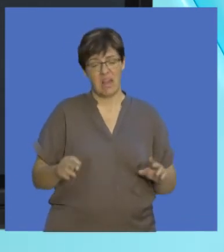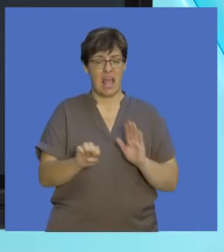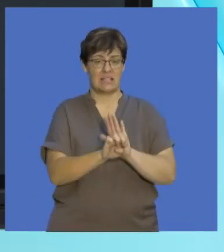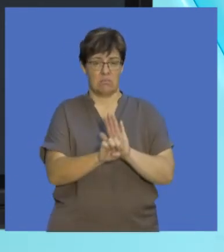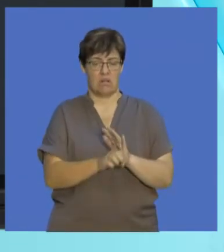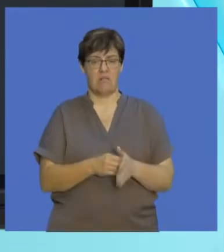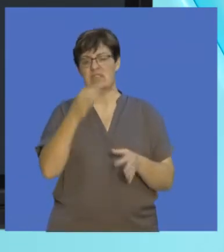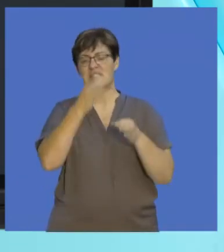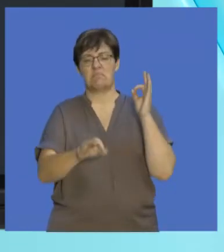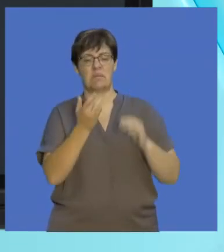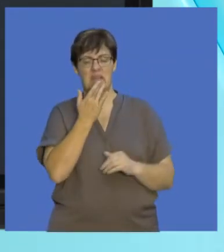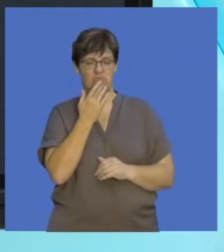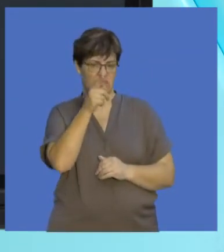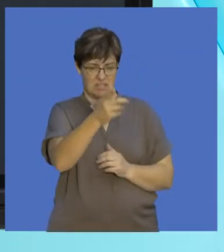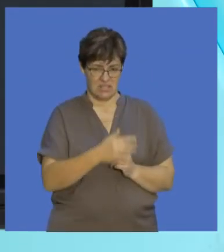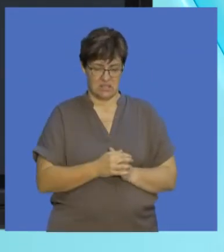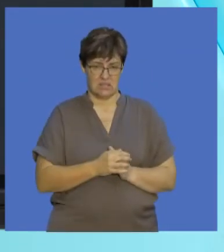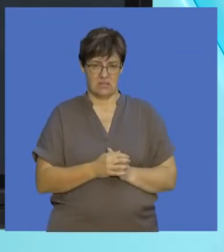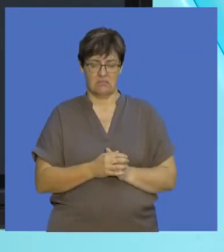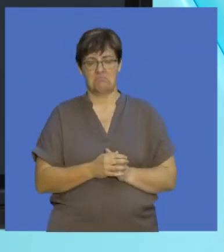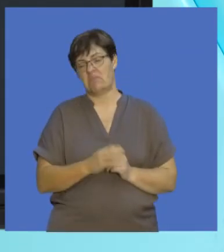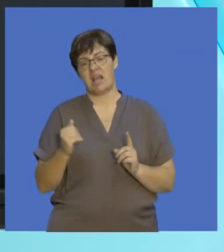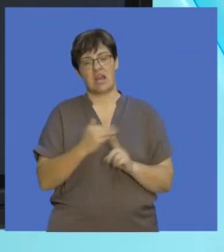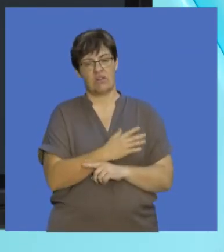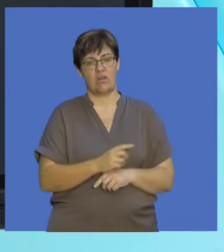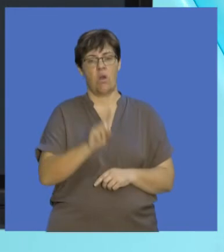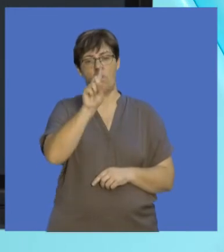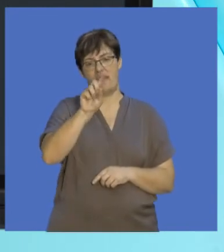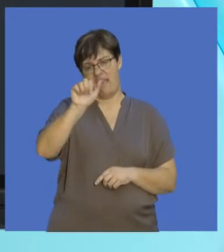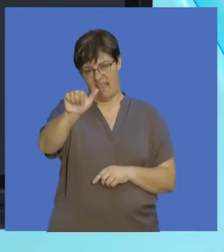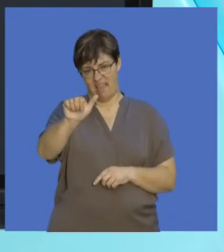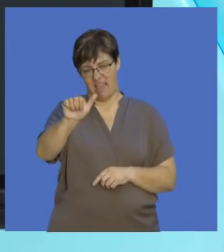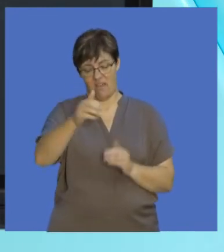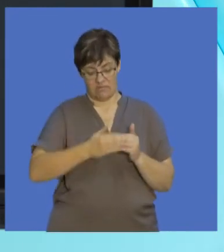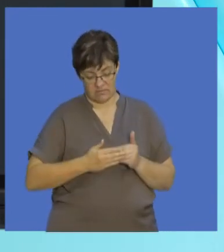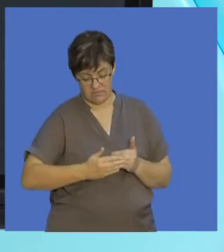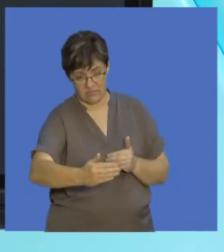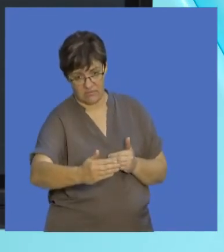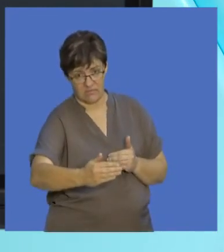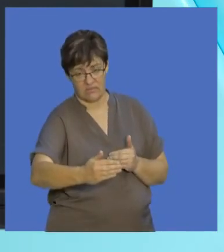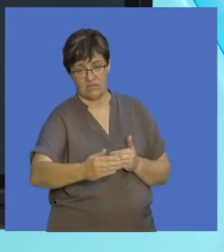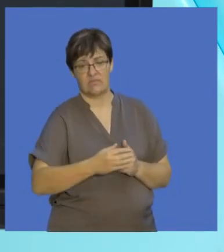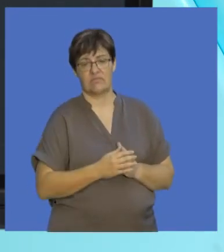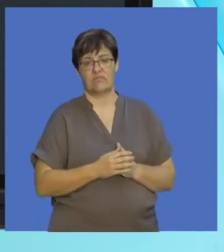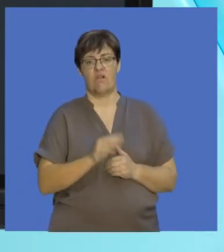say, for argument's sake, we've got a simple battery that delivers a current of 1 ampere for a period